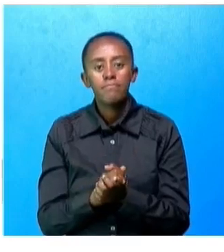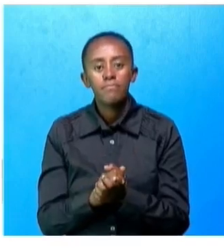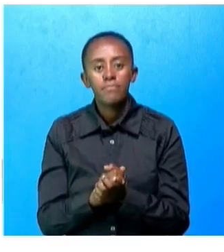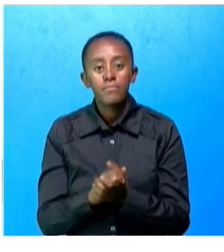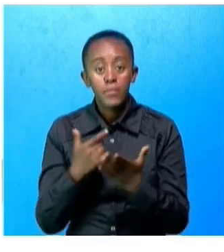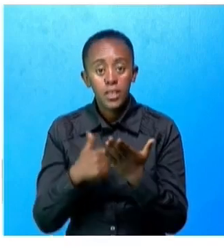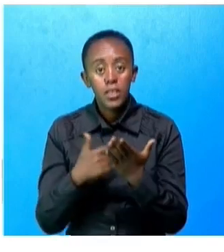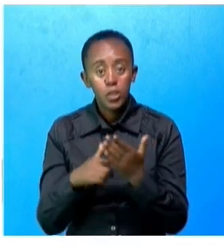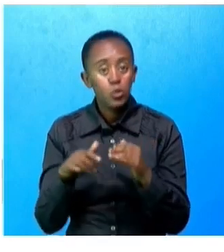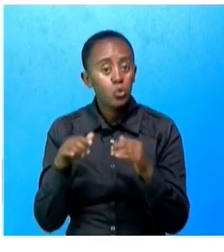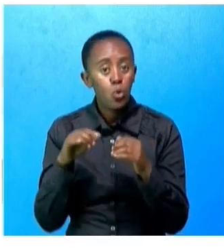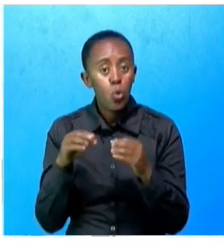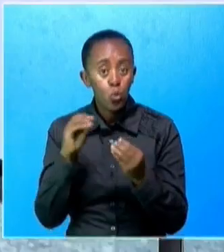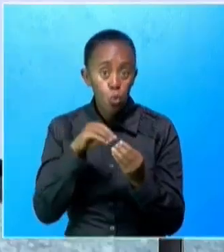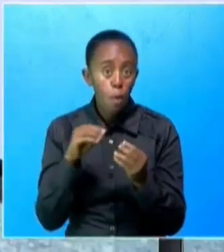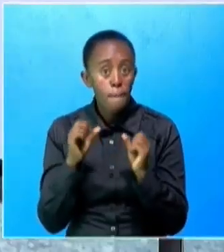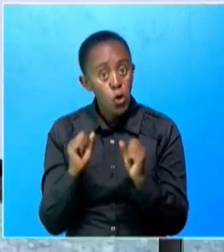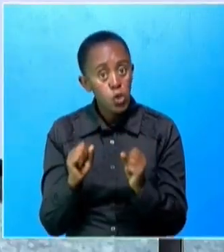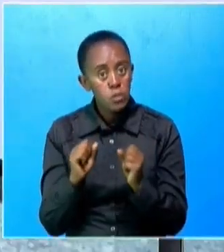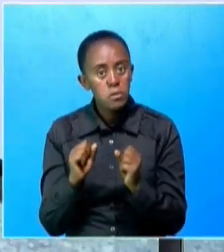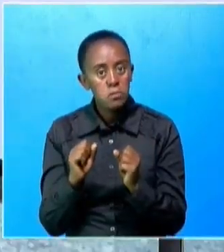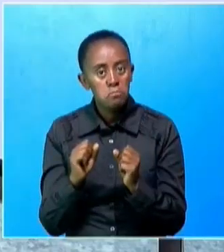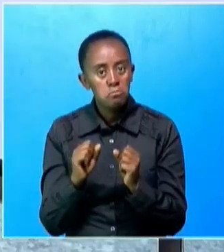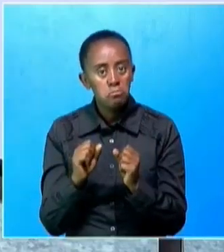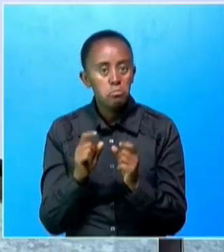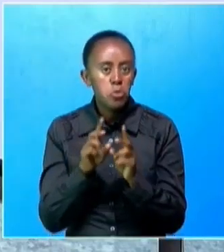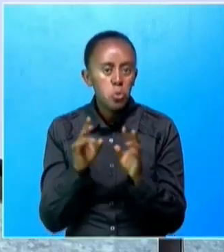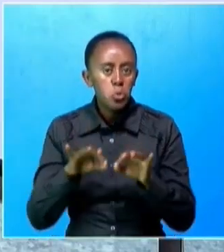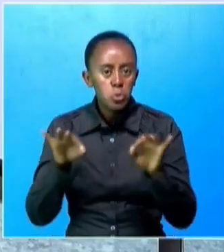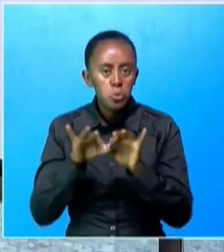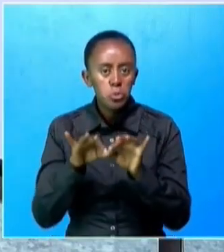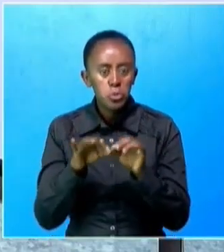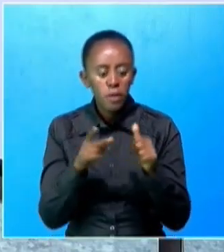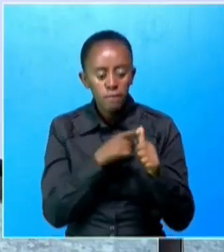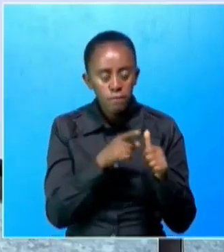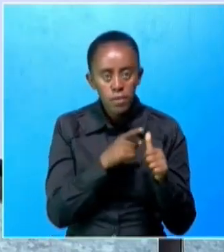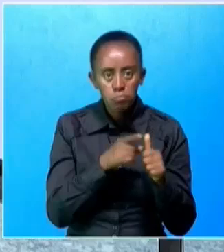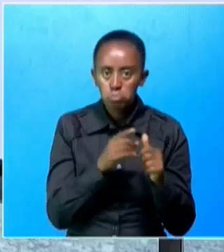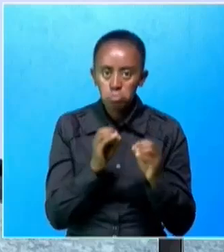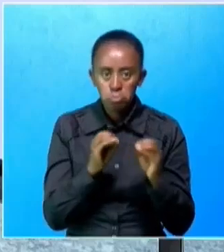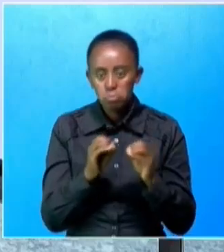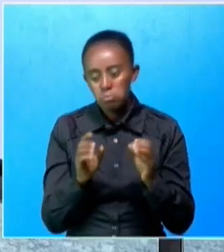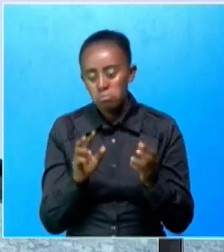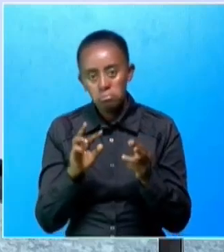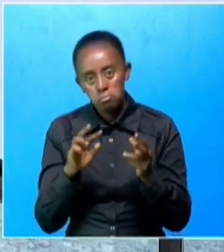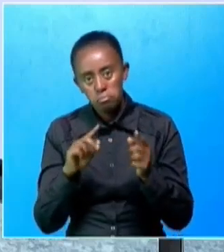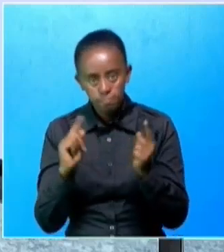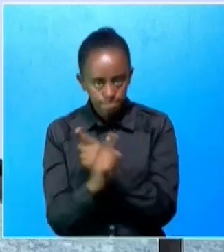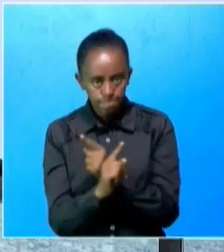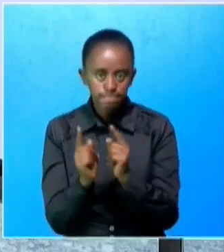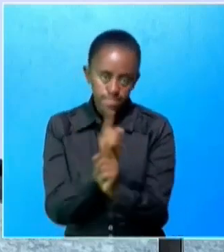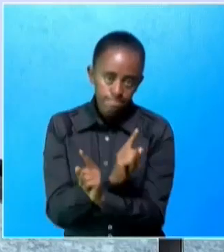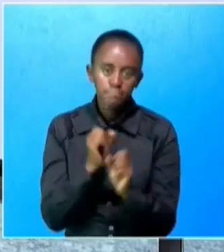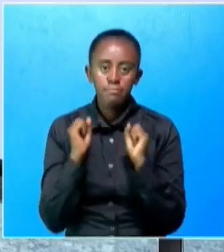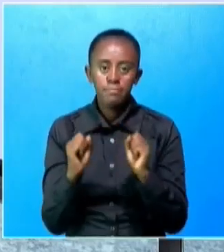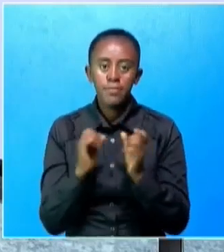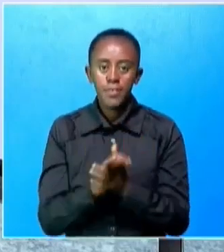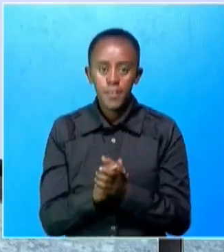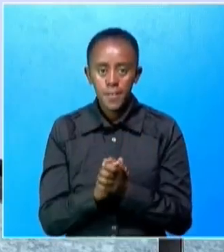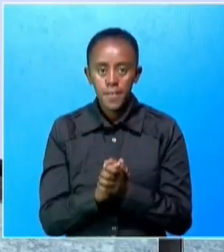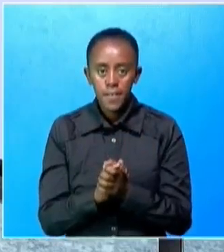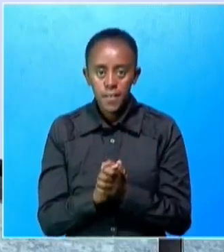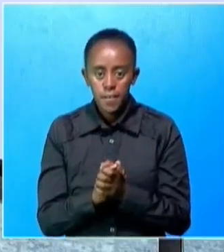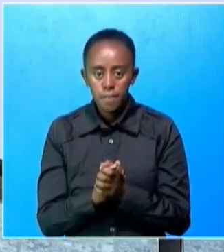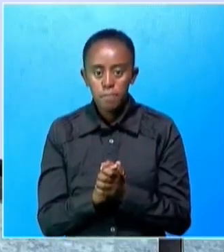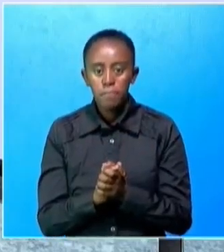This is also a possible position. Not necessarily if always comes at the initial position, students. You are also